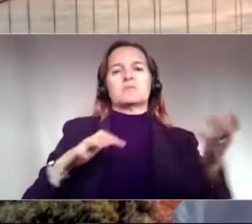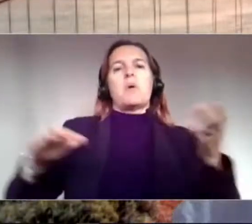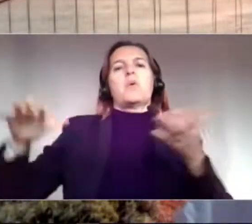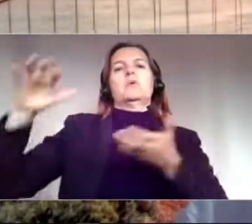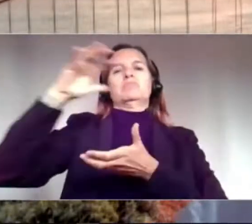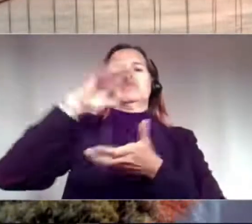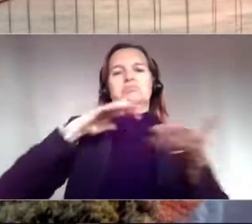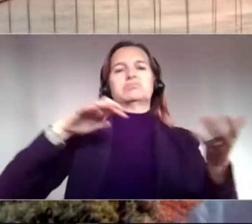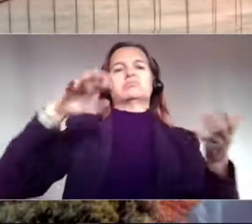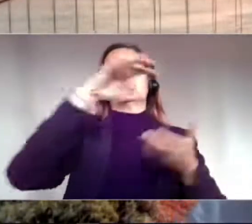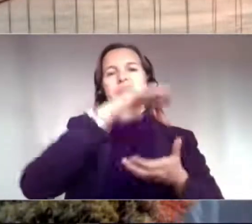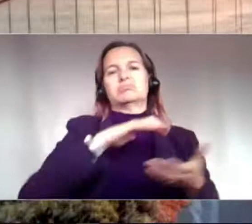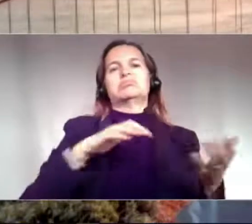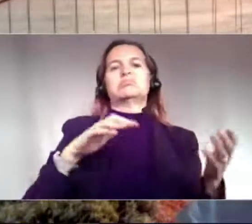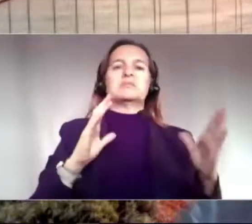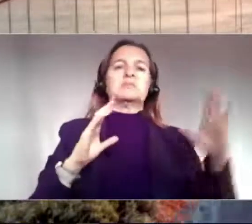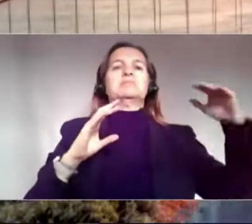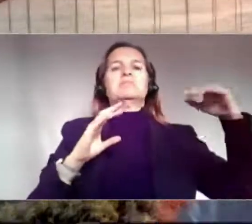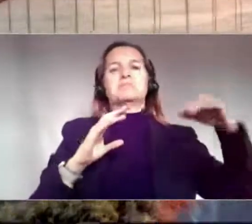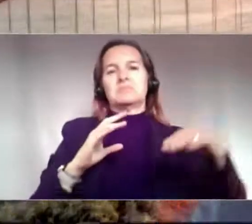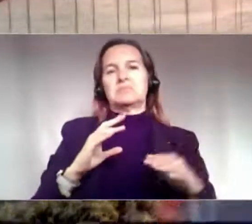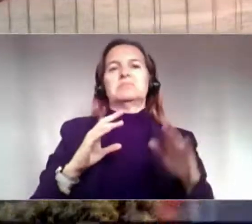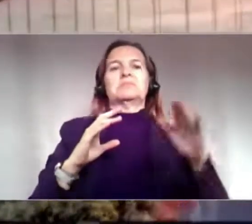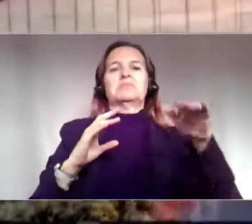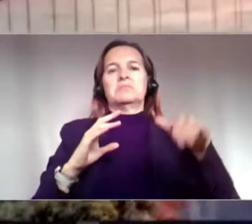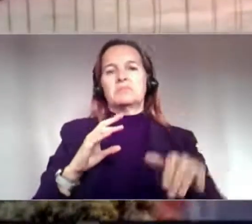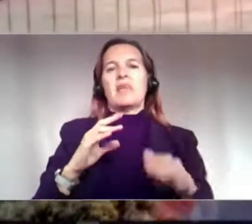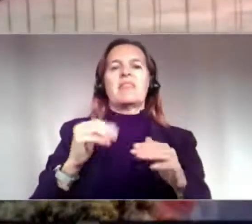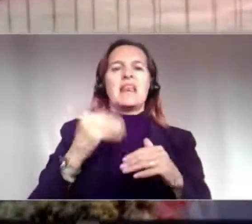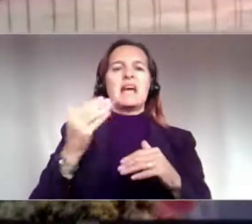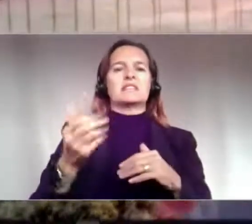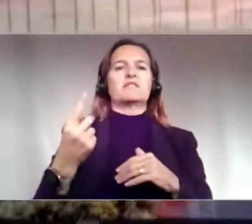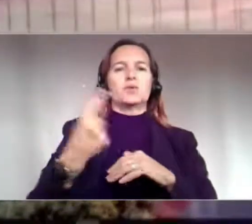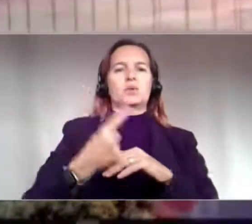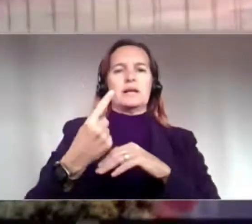periods of some relief throughout the next few days.